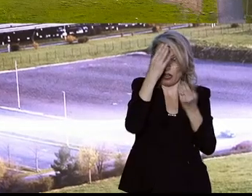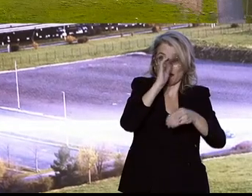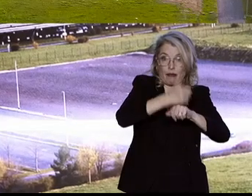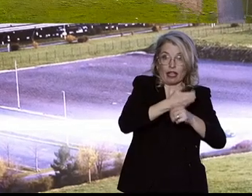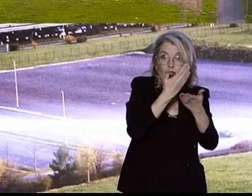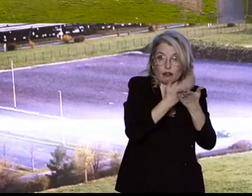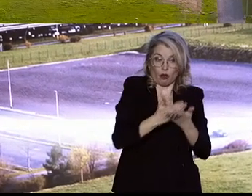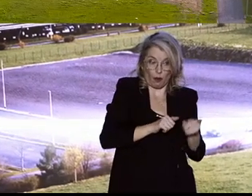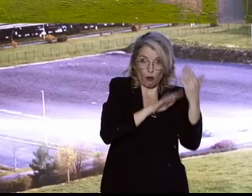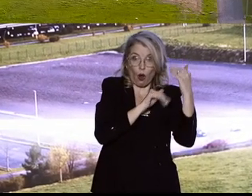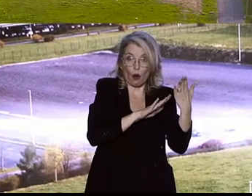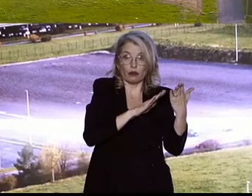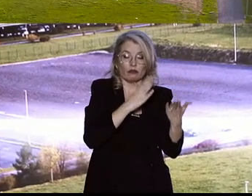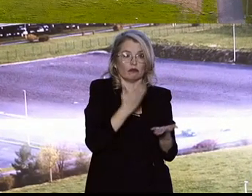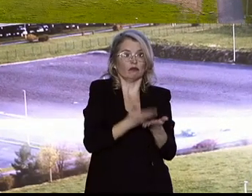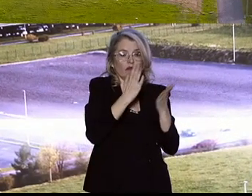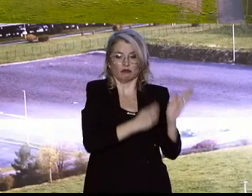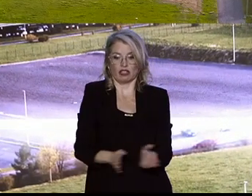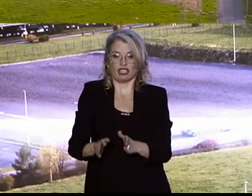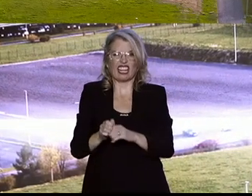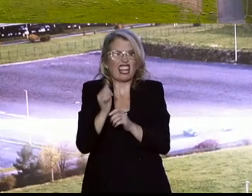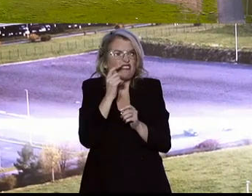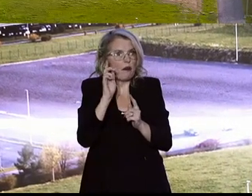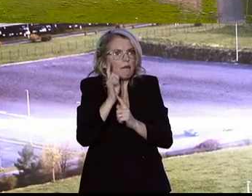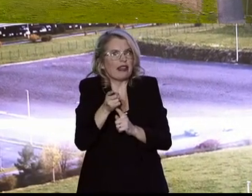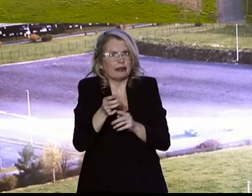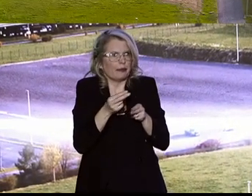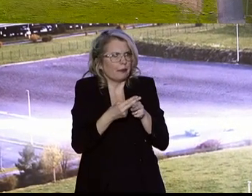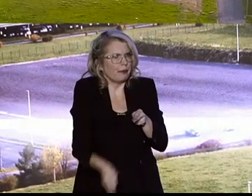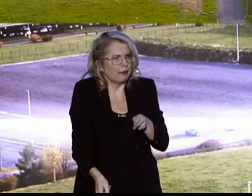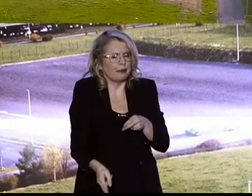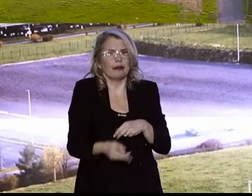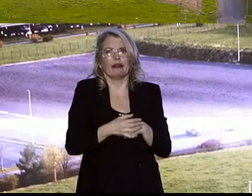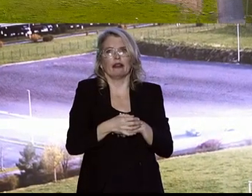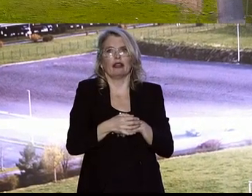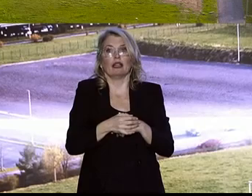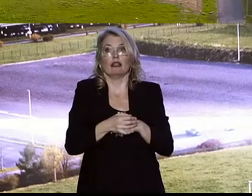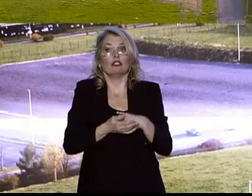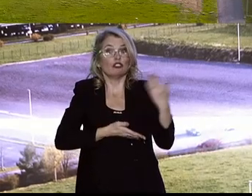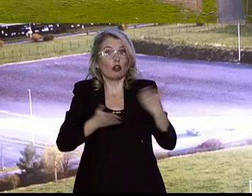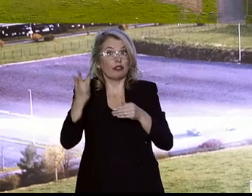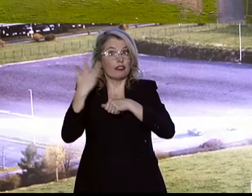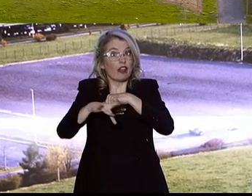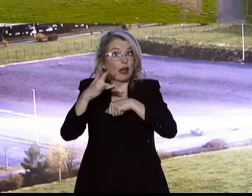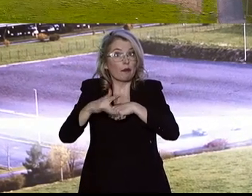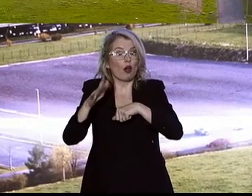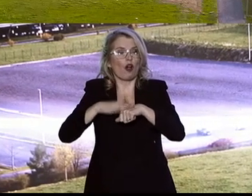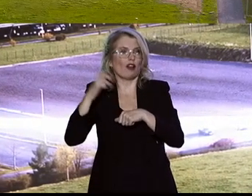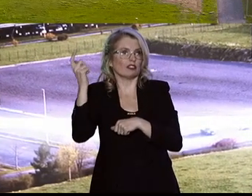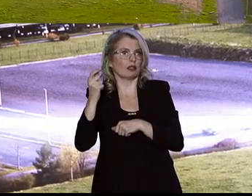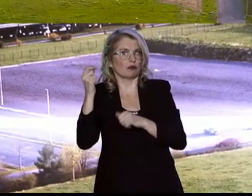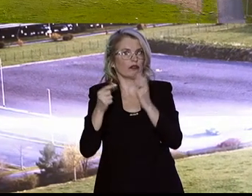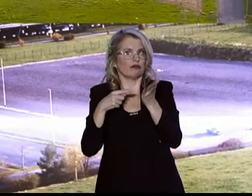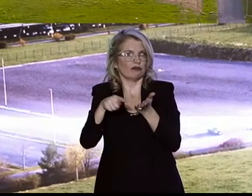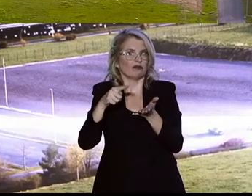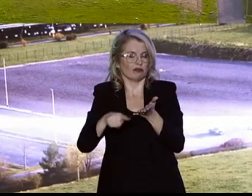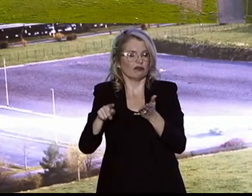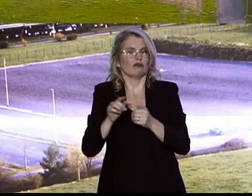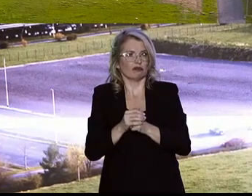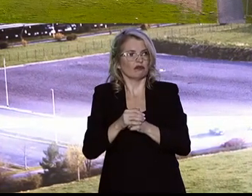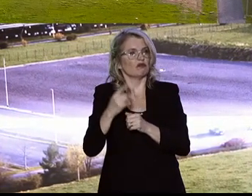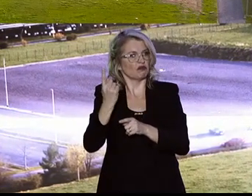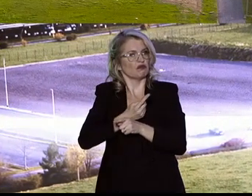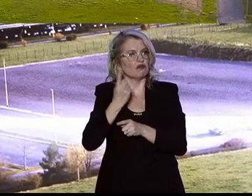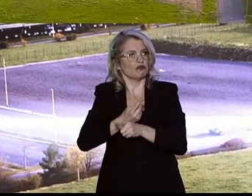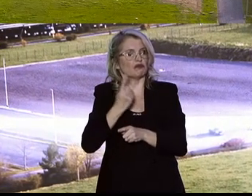can generate a concrete plan in minutes. And this service is available on a subscription